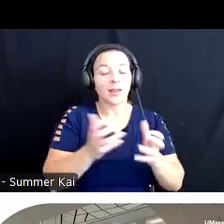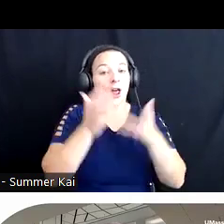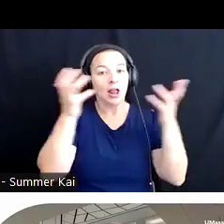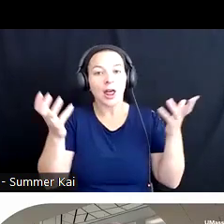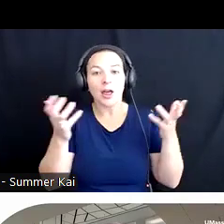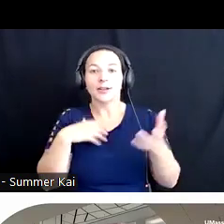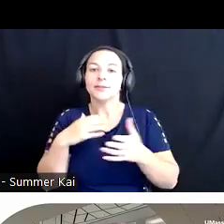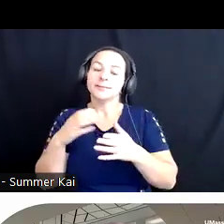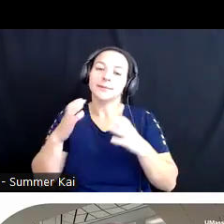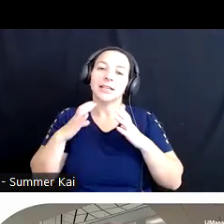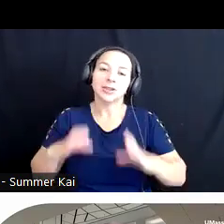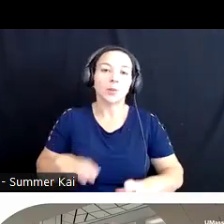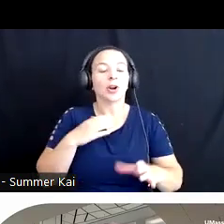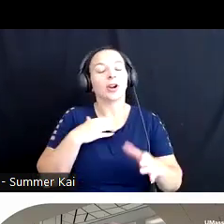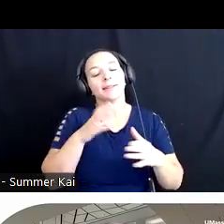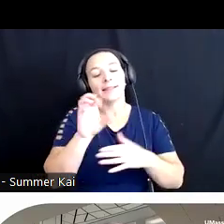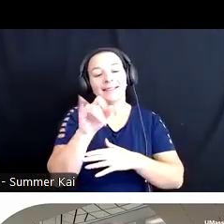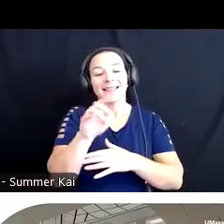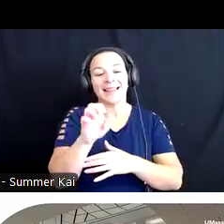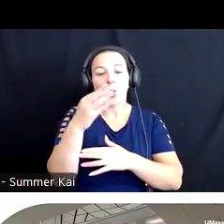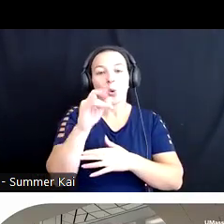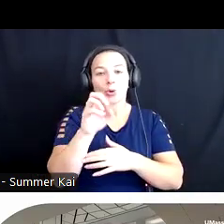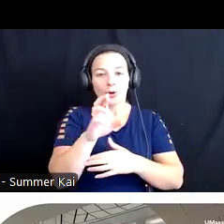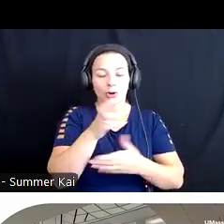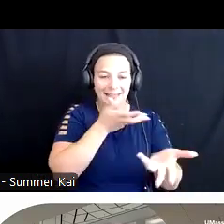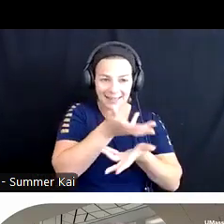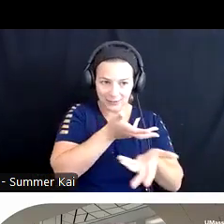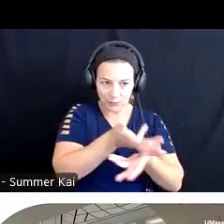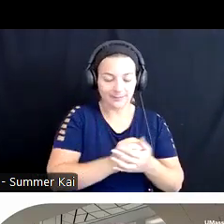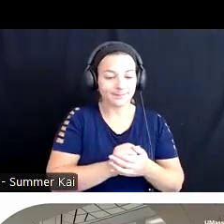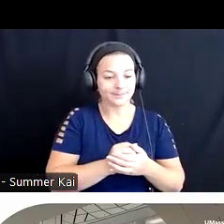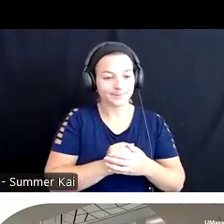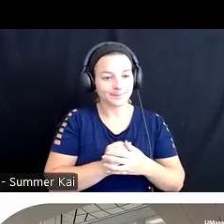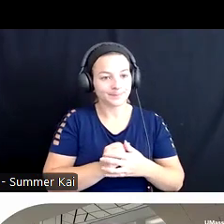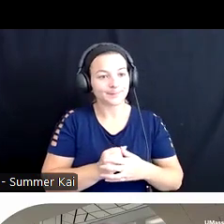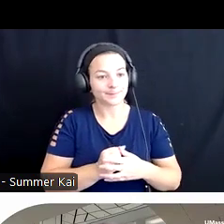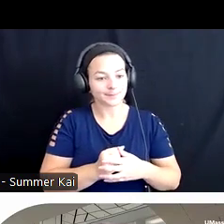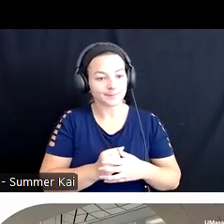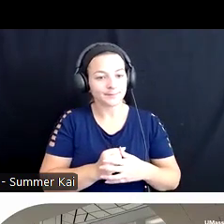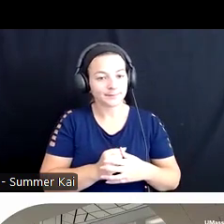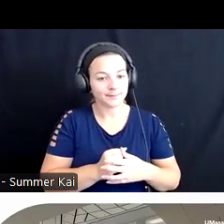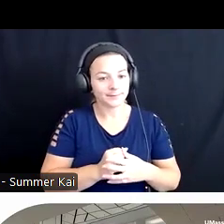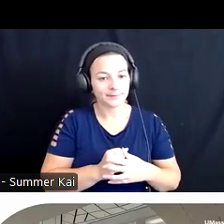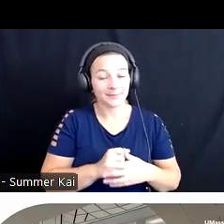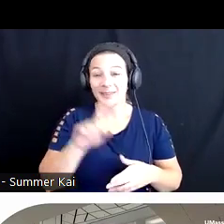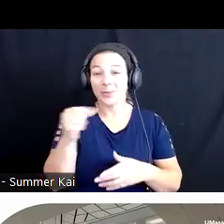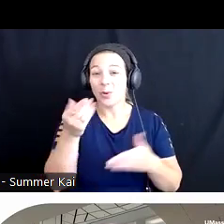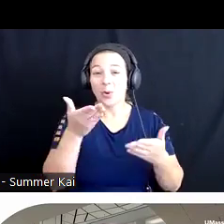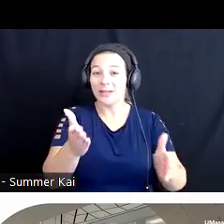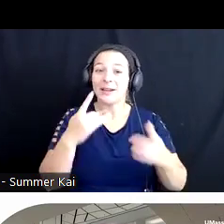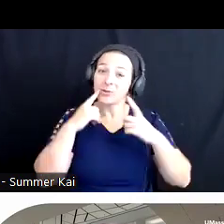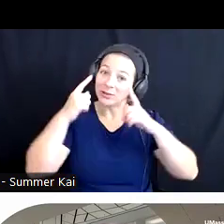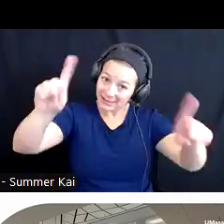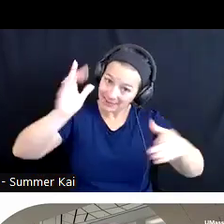stakeholder engagement. Next slide. Now, the only way to accomplish these objectives is